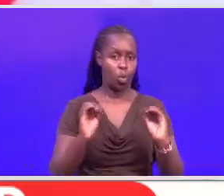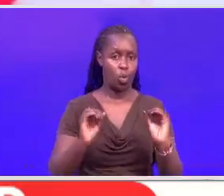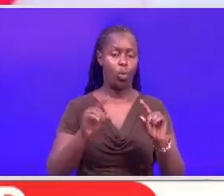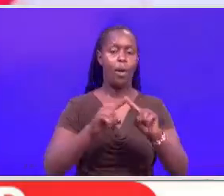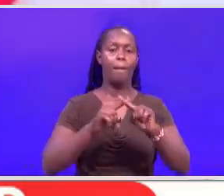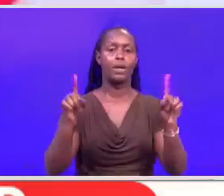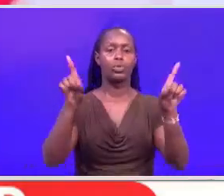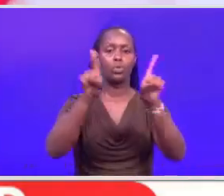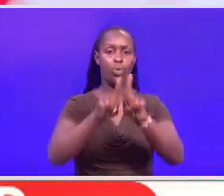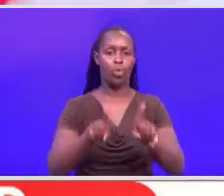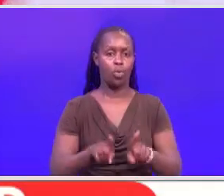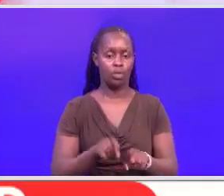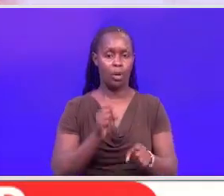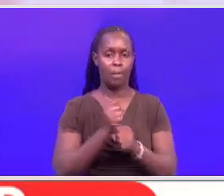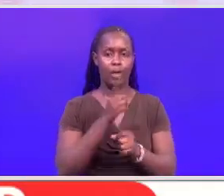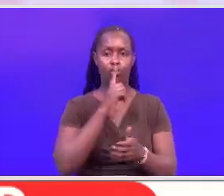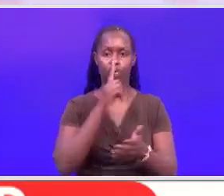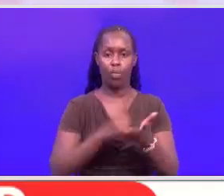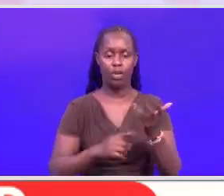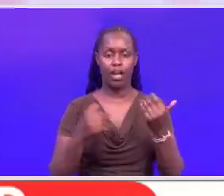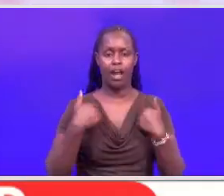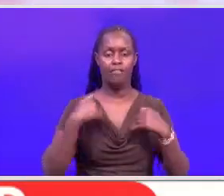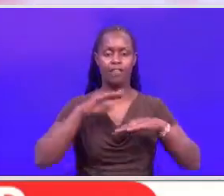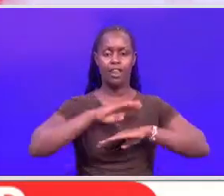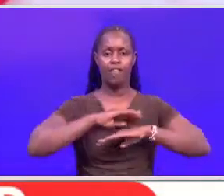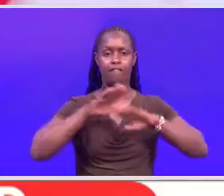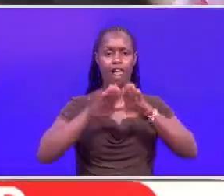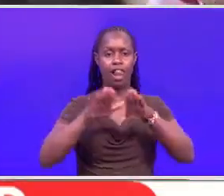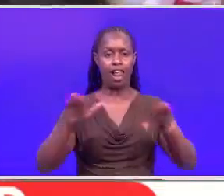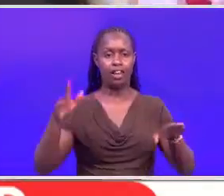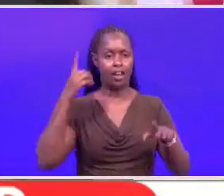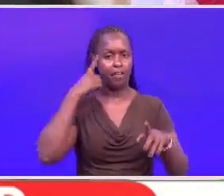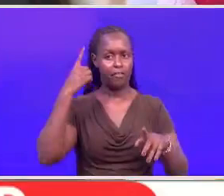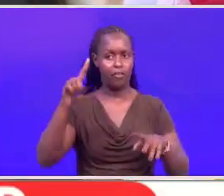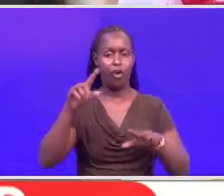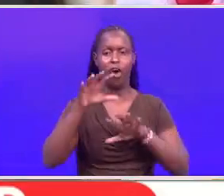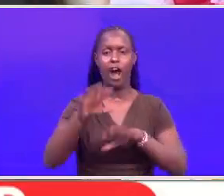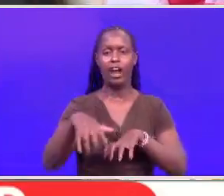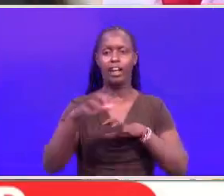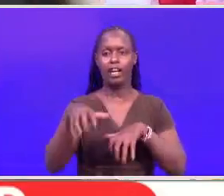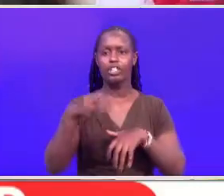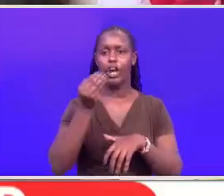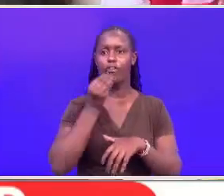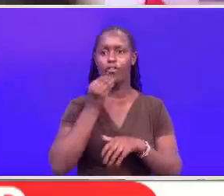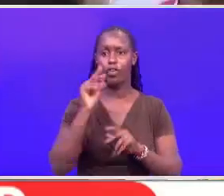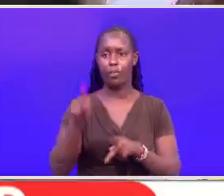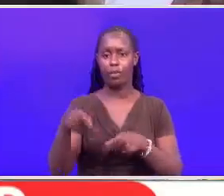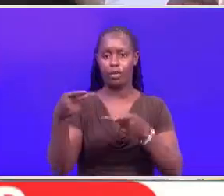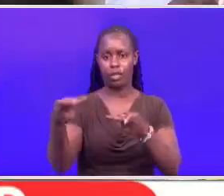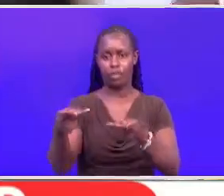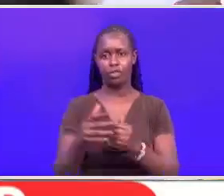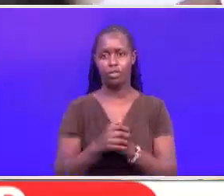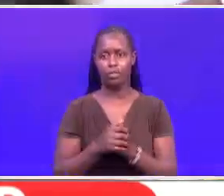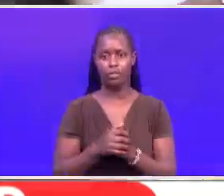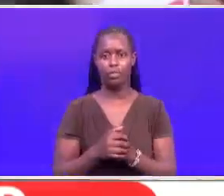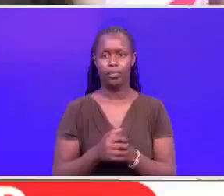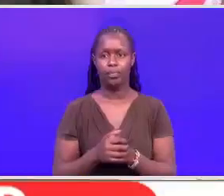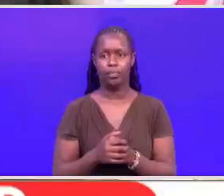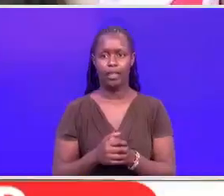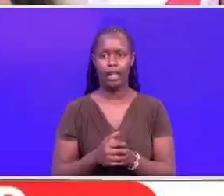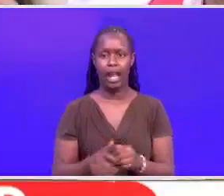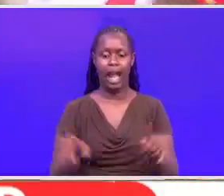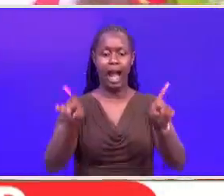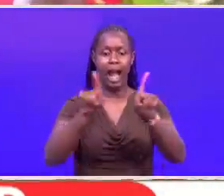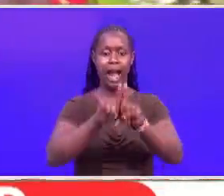but also ensure there is sufficient land available for agriculture and food production. That is the reflection of the mirrors. In an effort